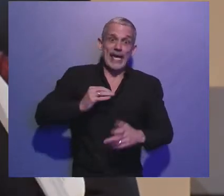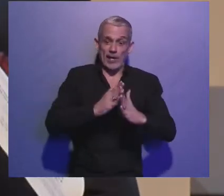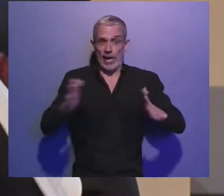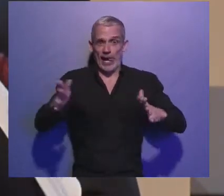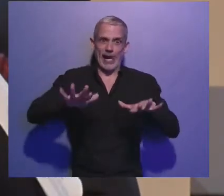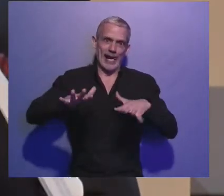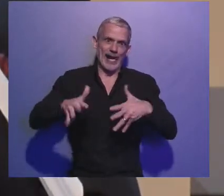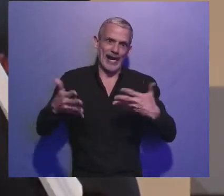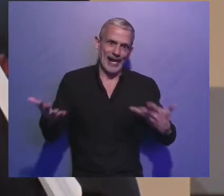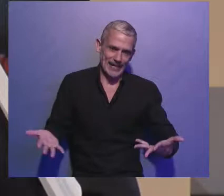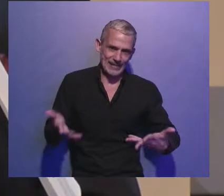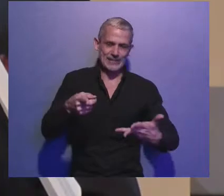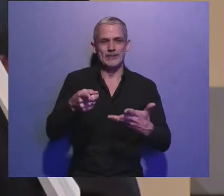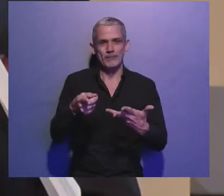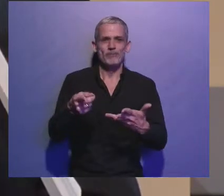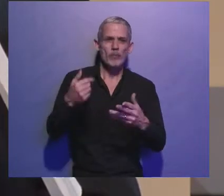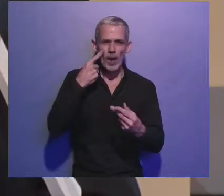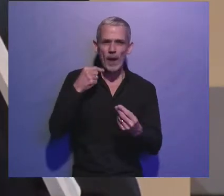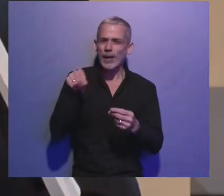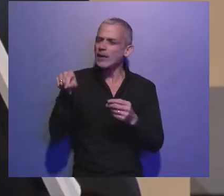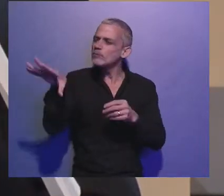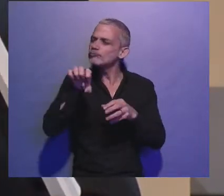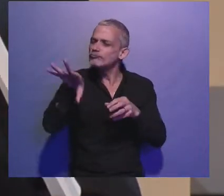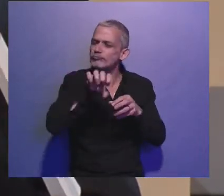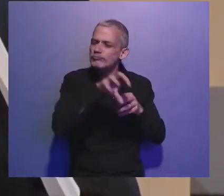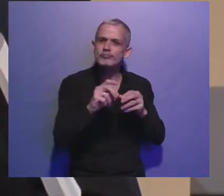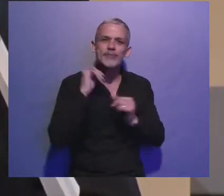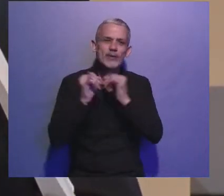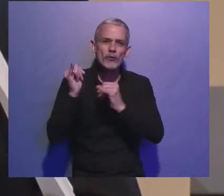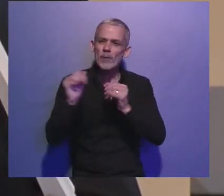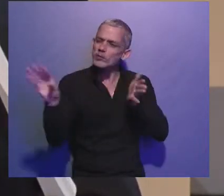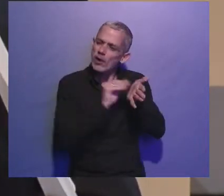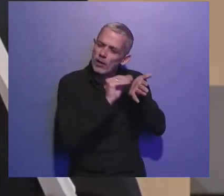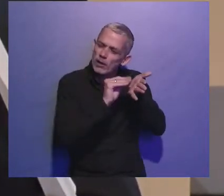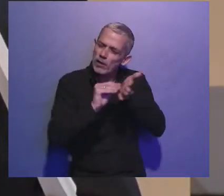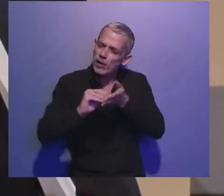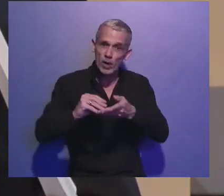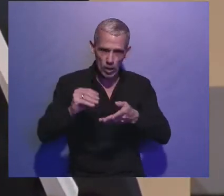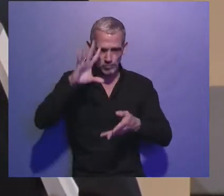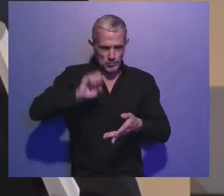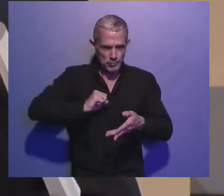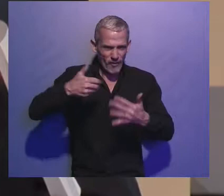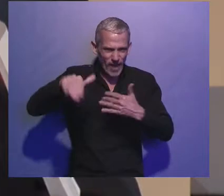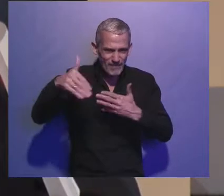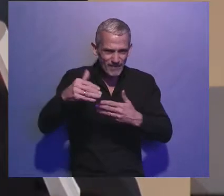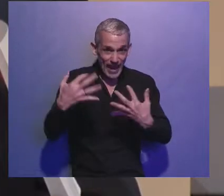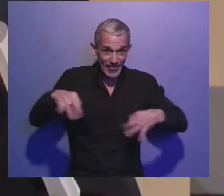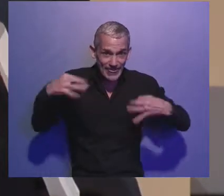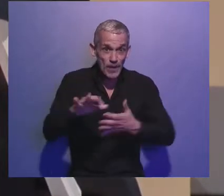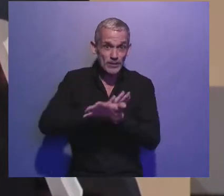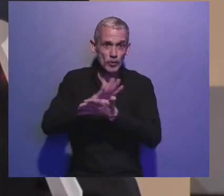organizations. This year, we were able to diagnose the main challenges.